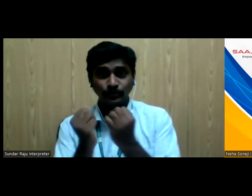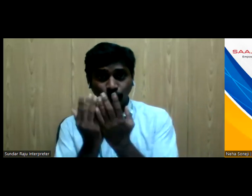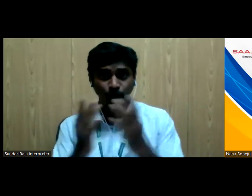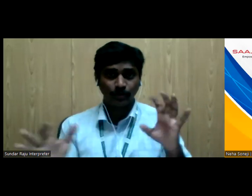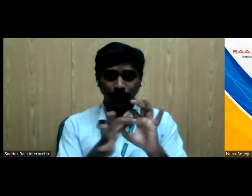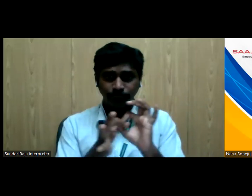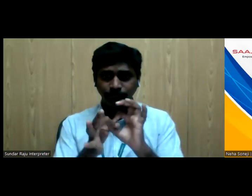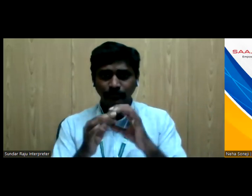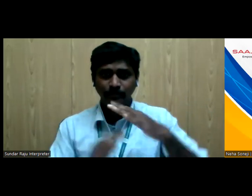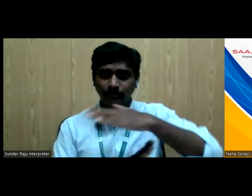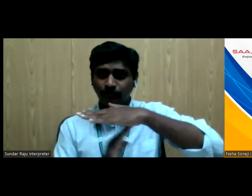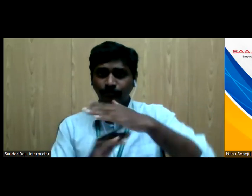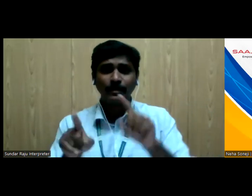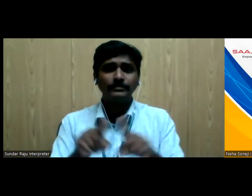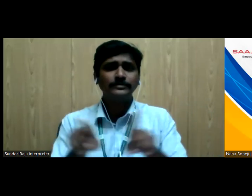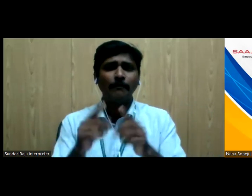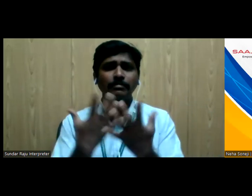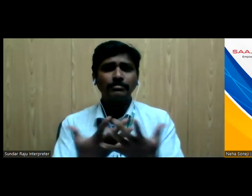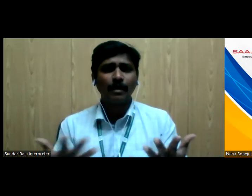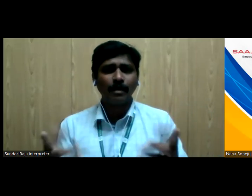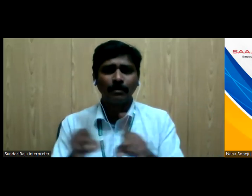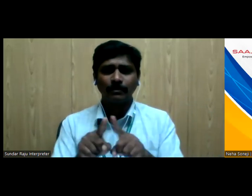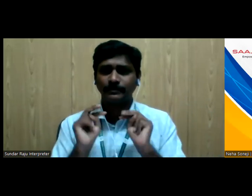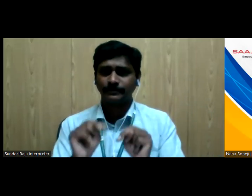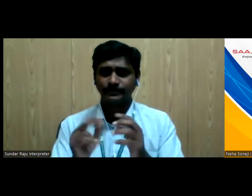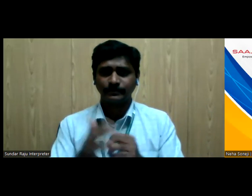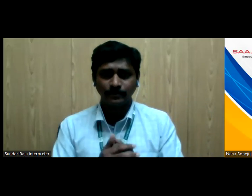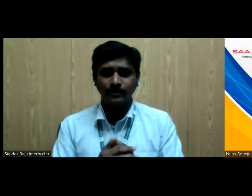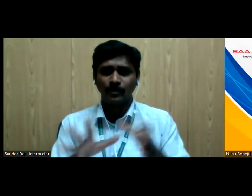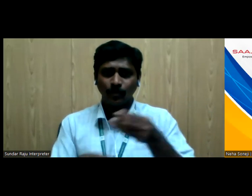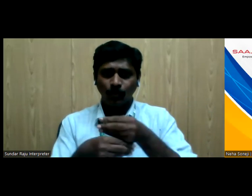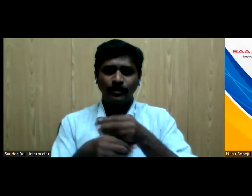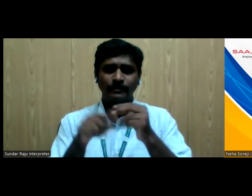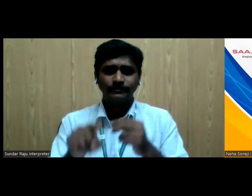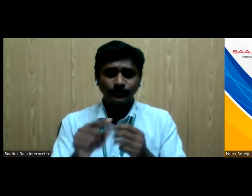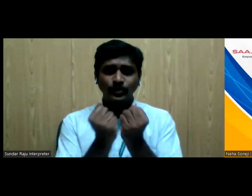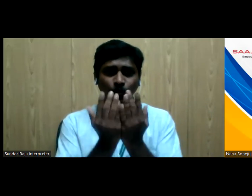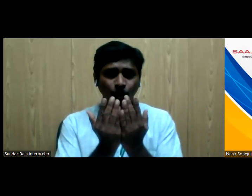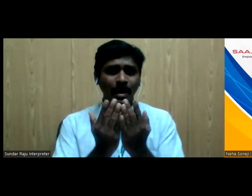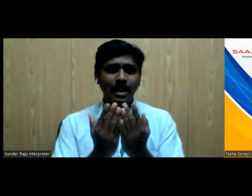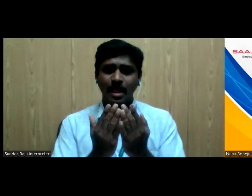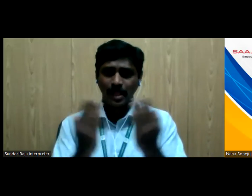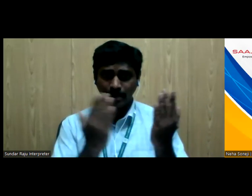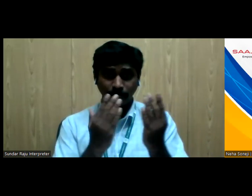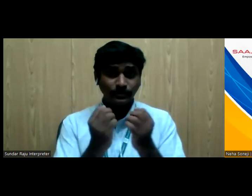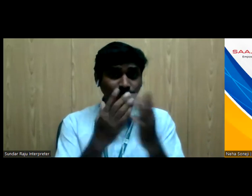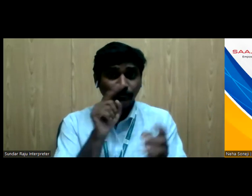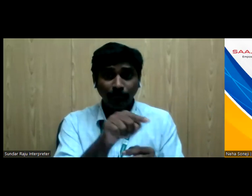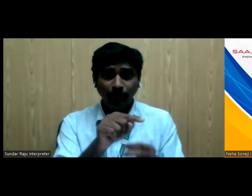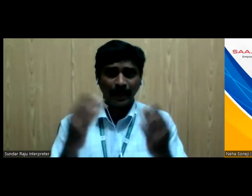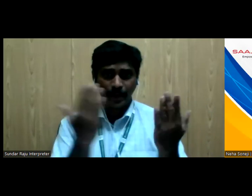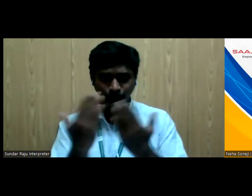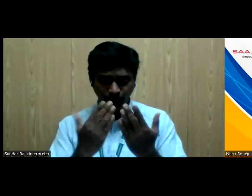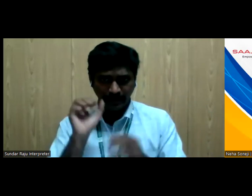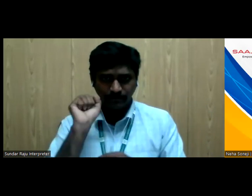improved infrastructure. The ARISE, or All-Round Improvement in School Education, is our education program that focuses